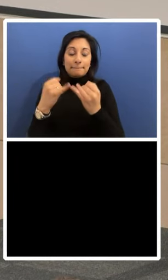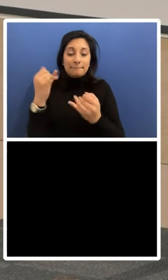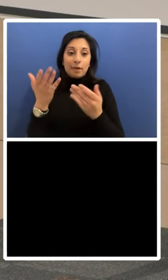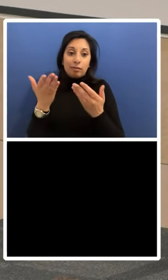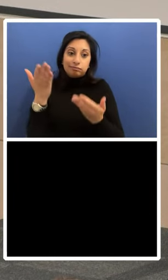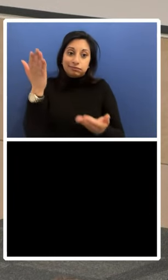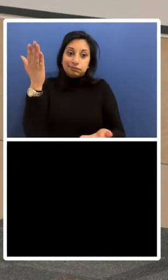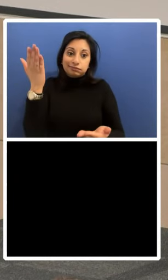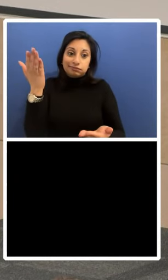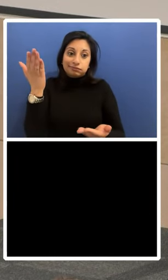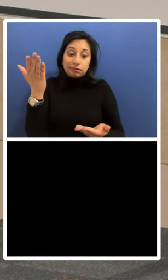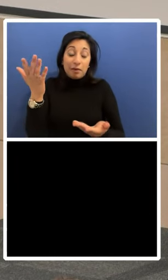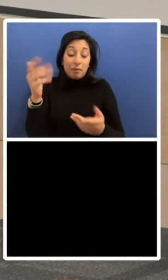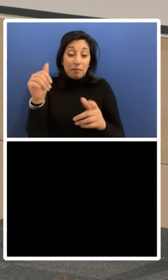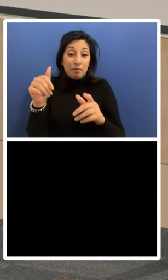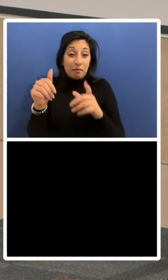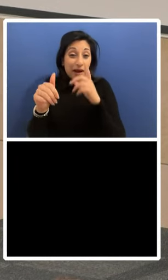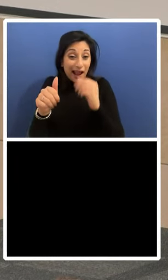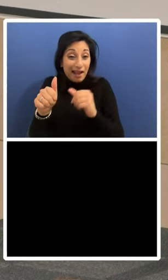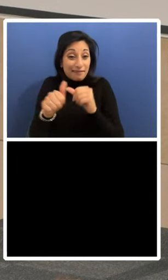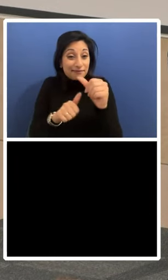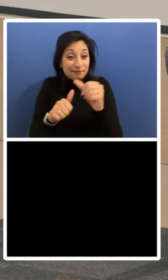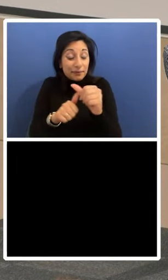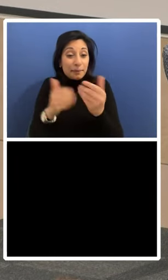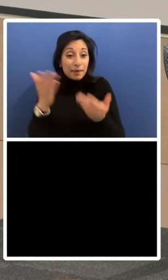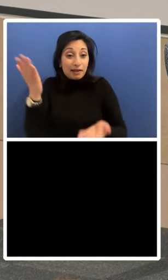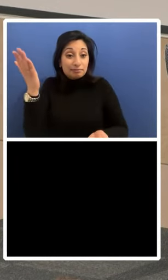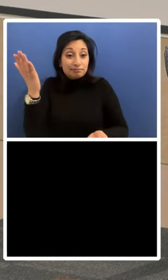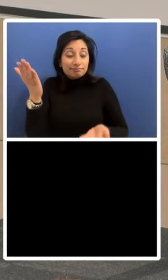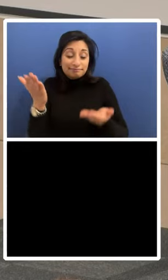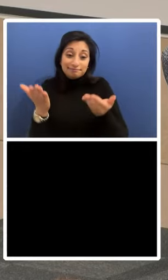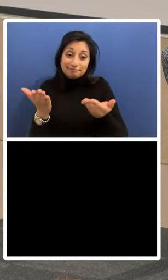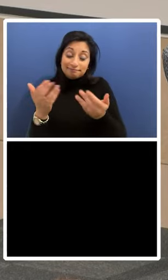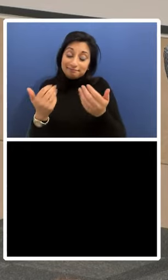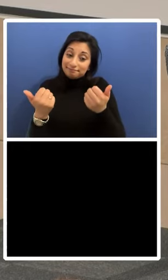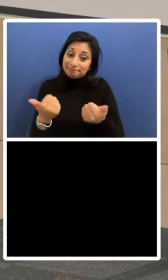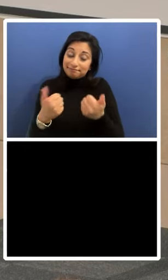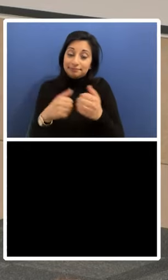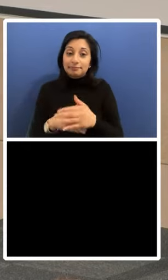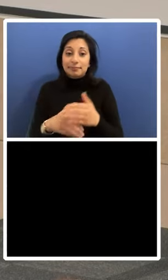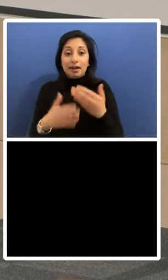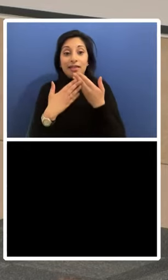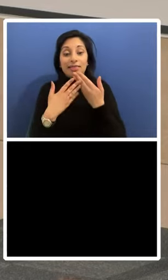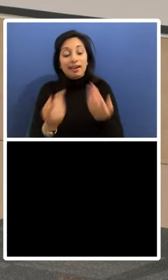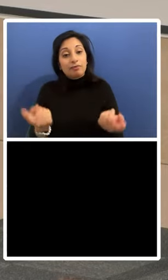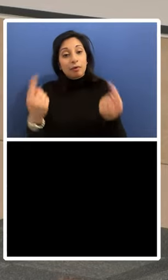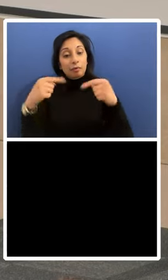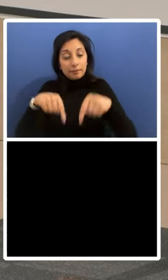with you and share it, and then we can make things better. Thanks for coming. Excellent.